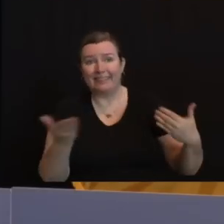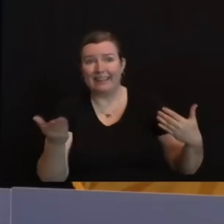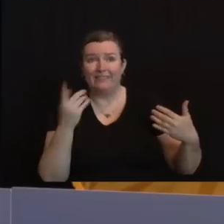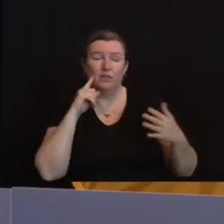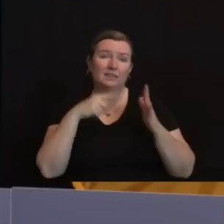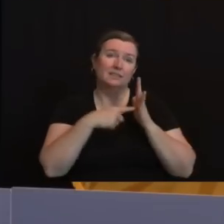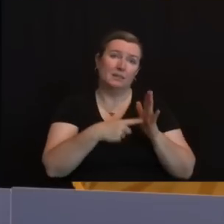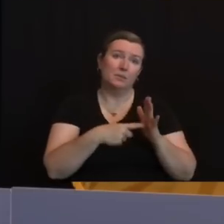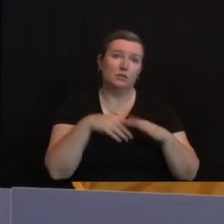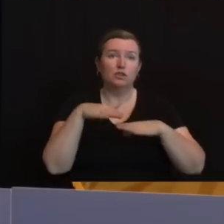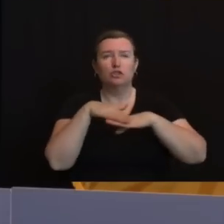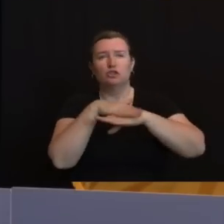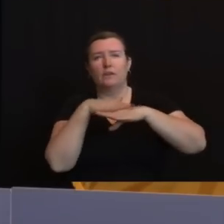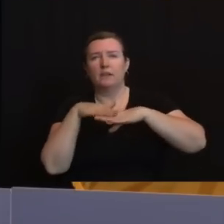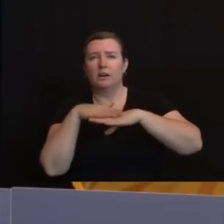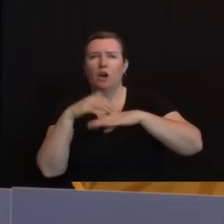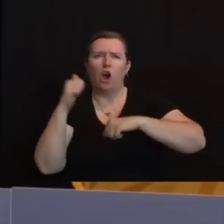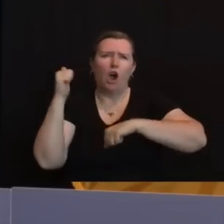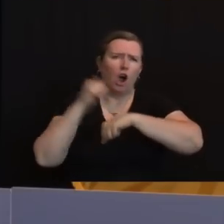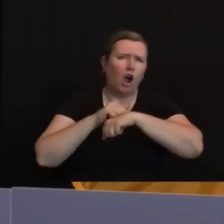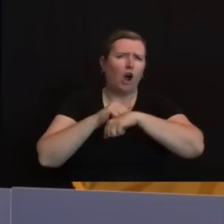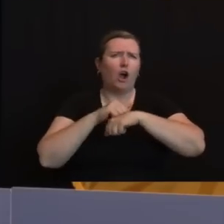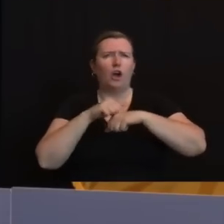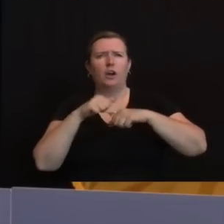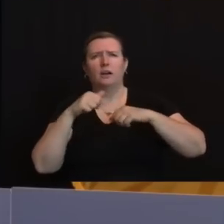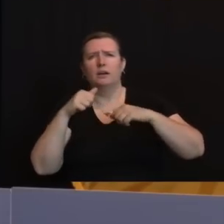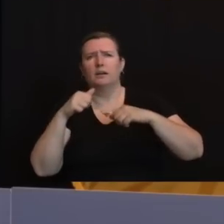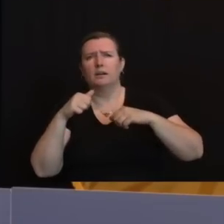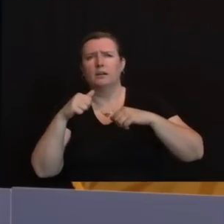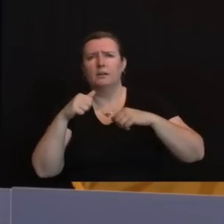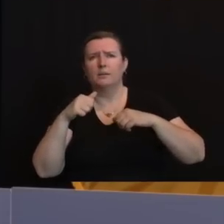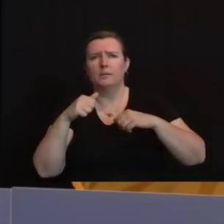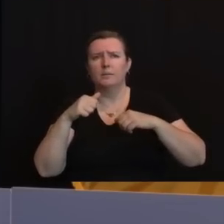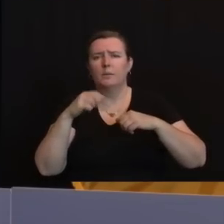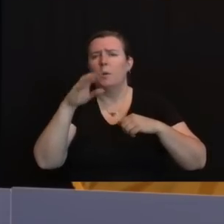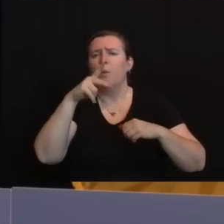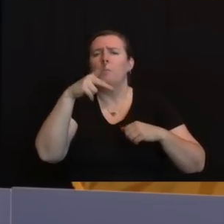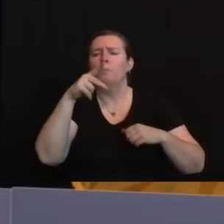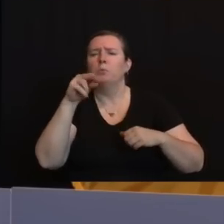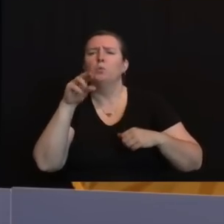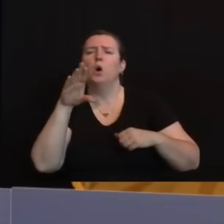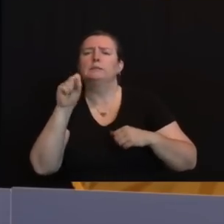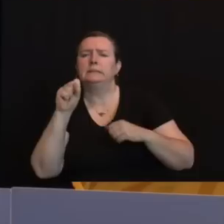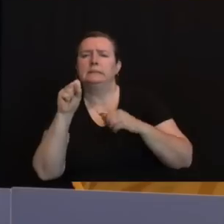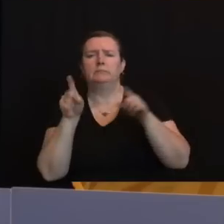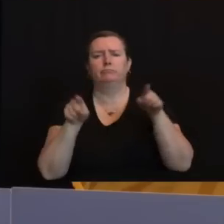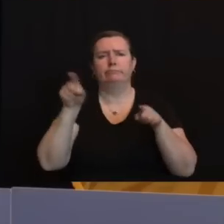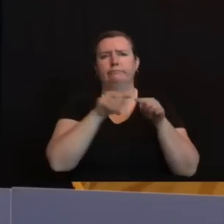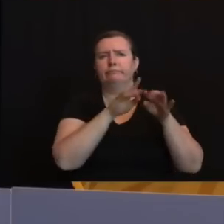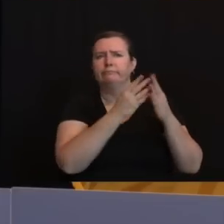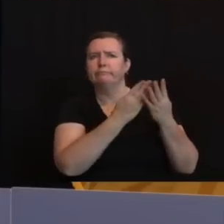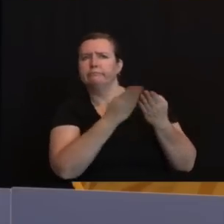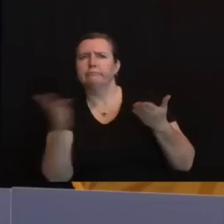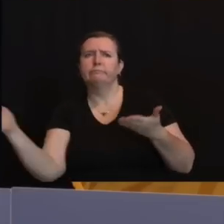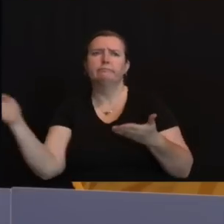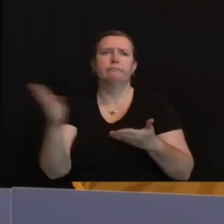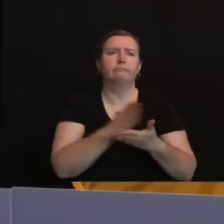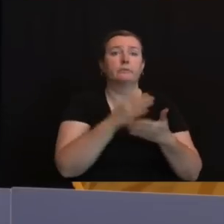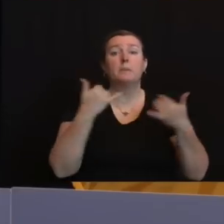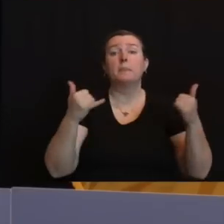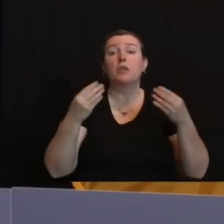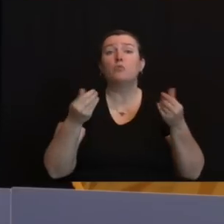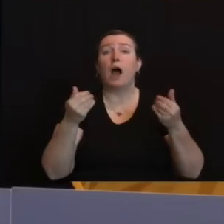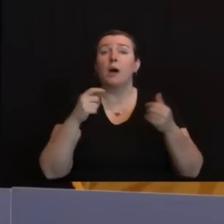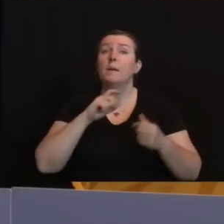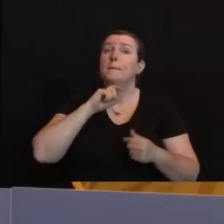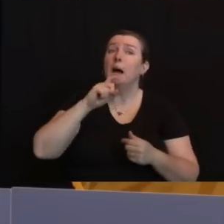surface is. It tends not to live as long, for example, on things like cloths or paper, compared to smooth surfaces like playground type equipment. On the other